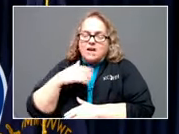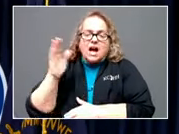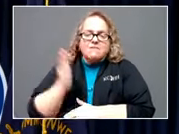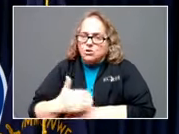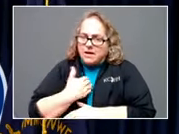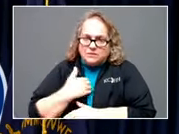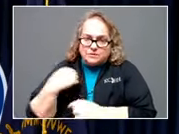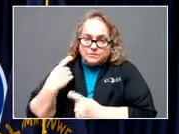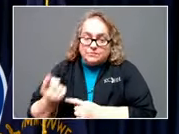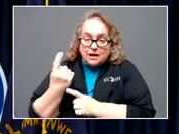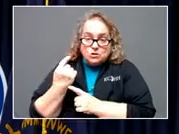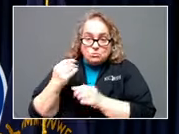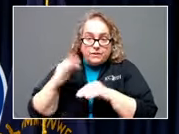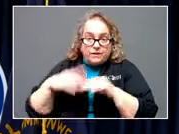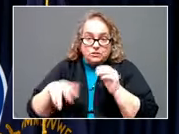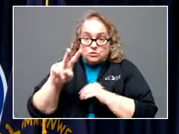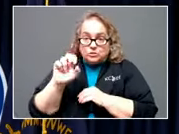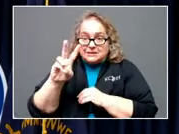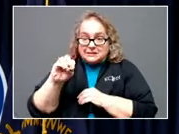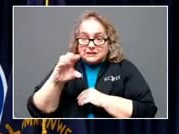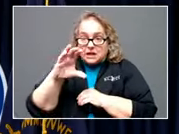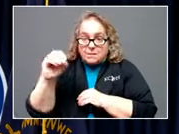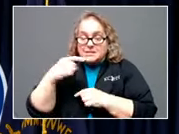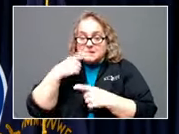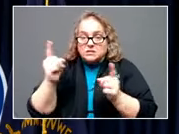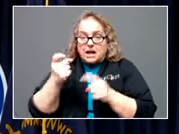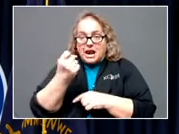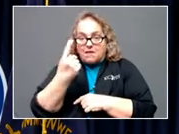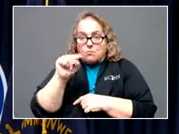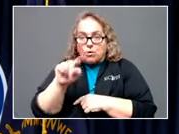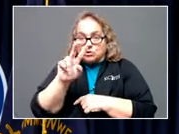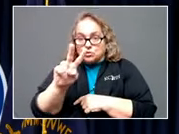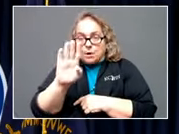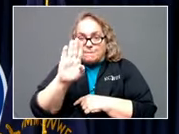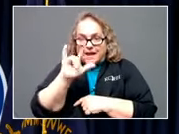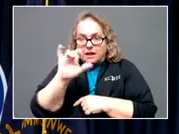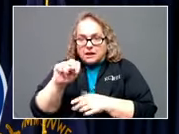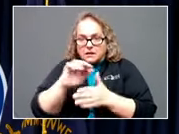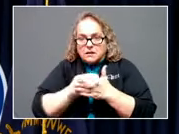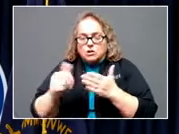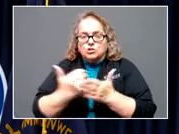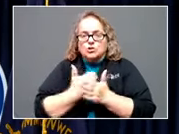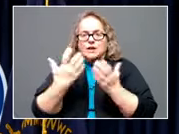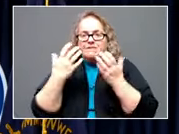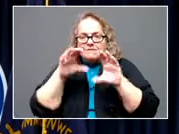more than 260 companies announced over $11.2 billion in new investments that will contribute to